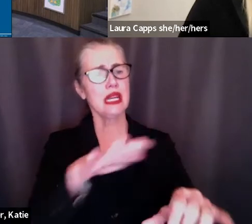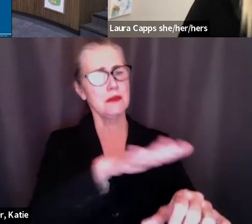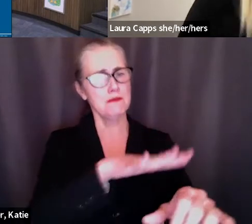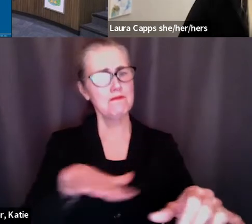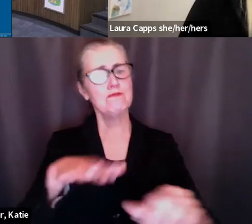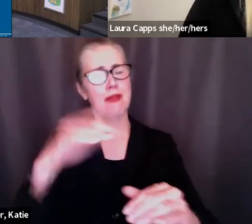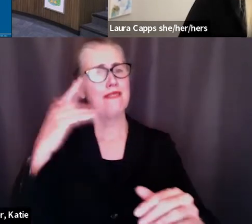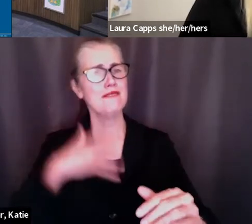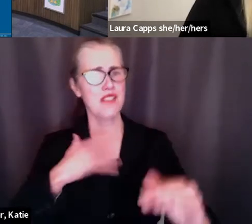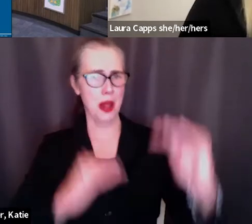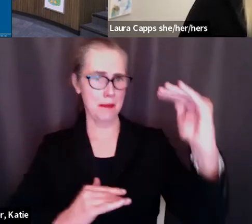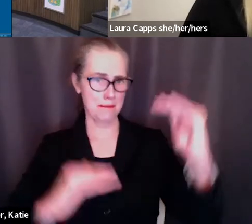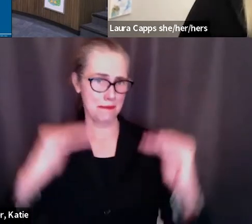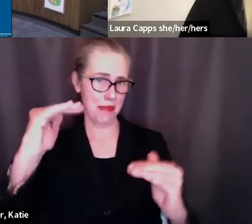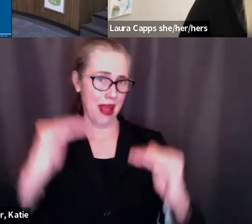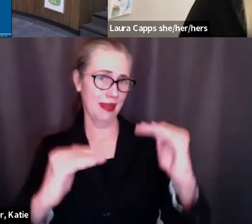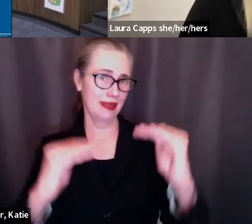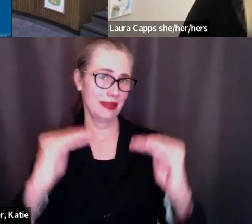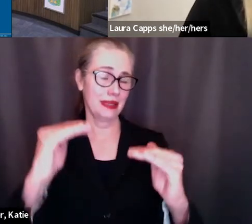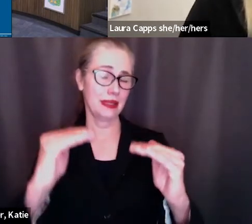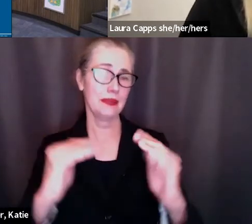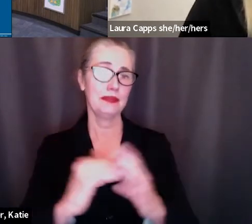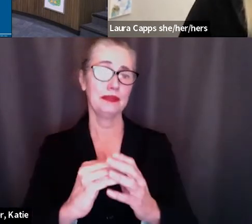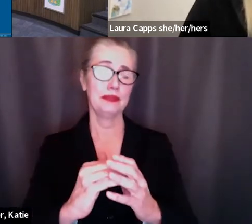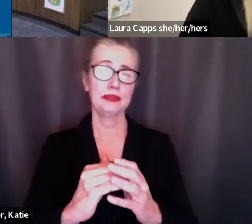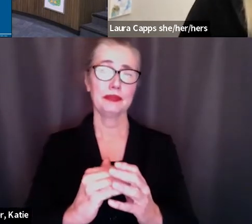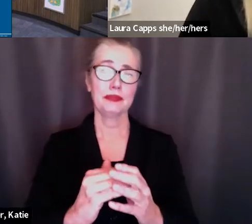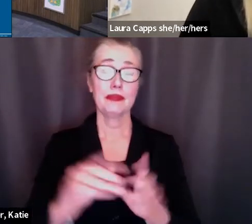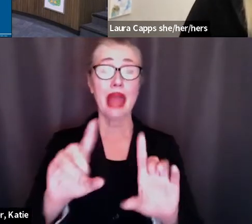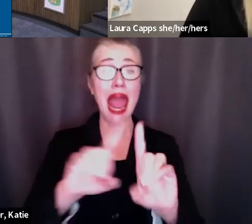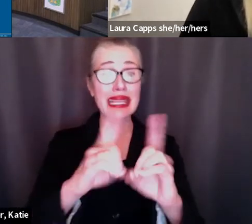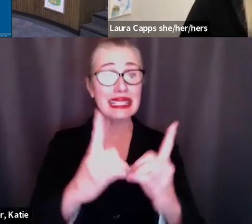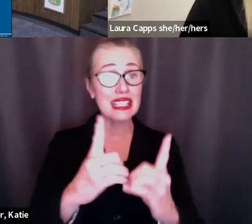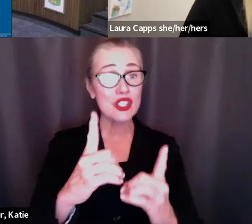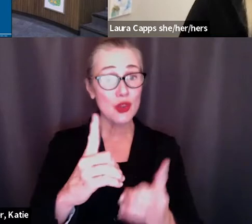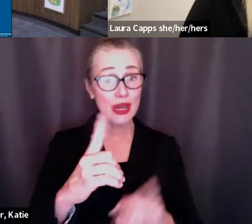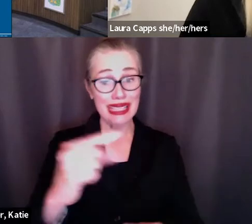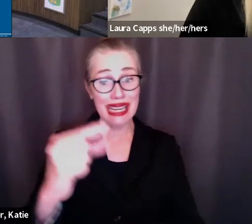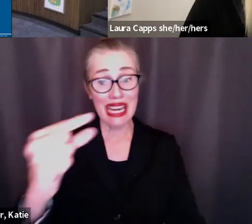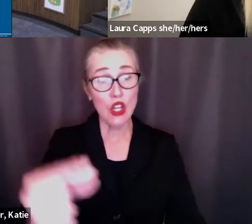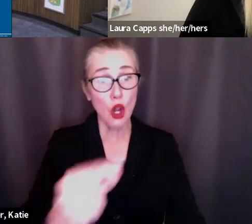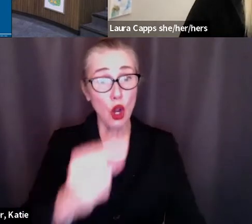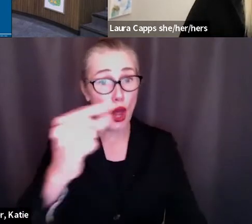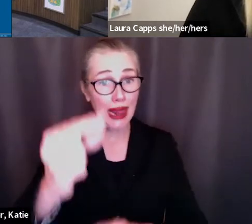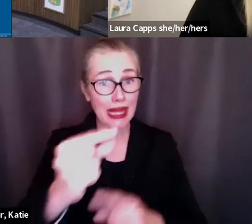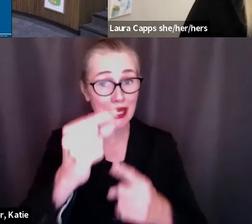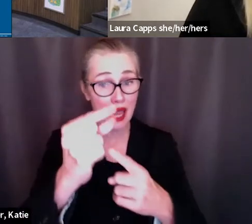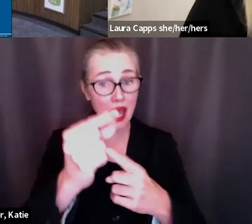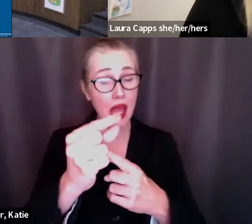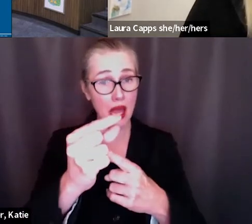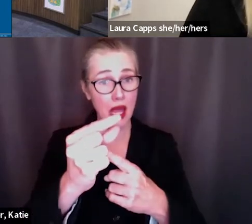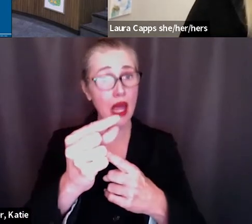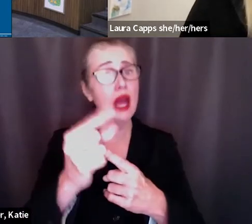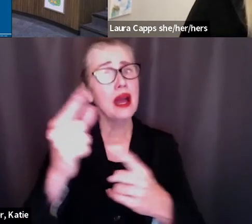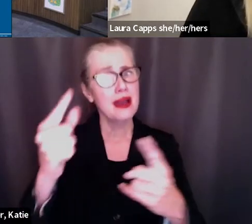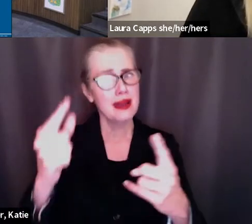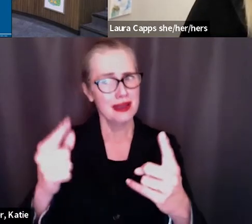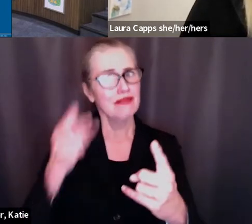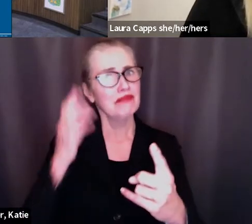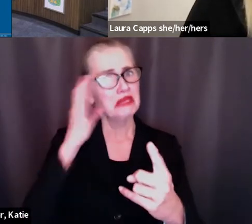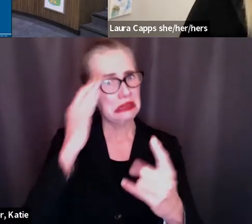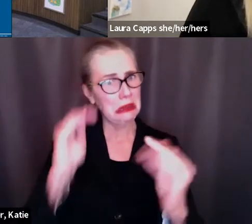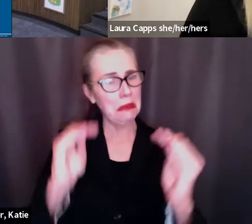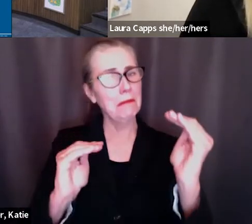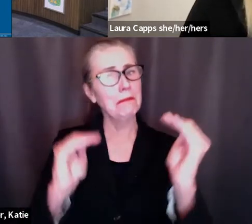balanced and also the districts in goleta are very balanced with